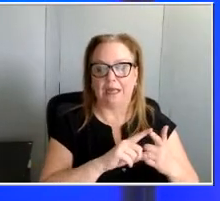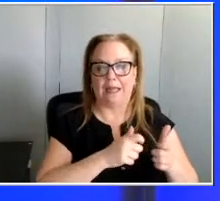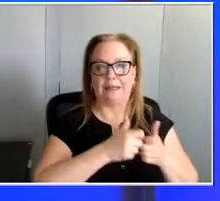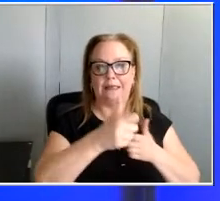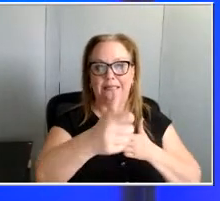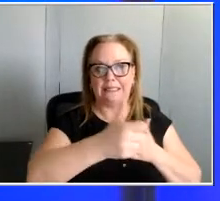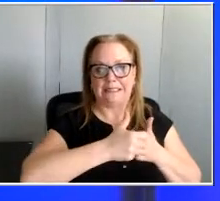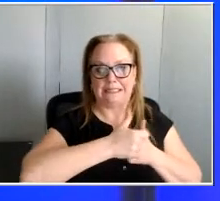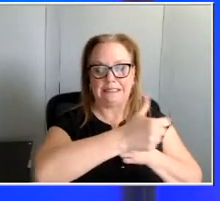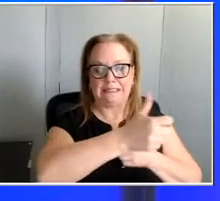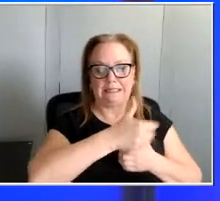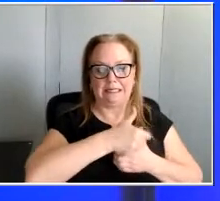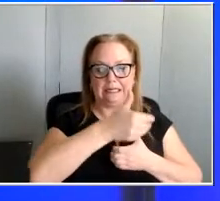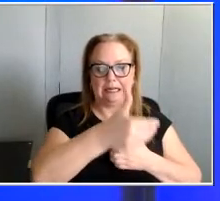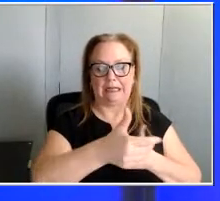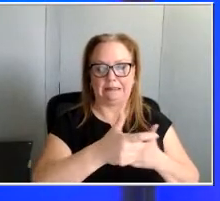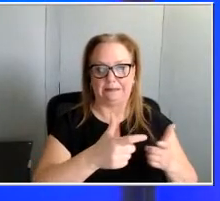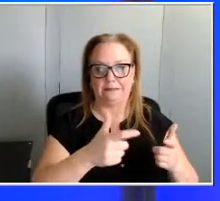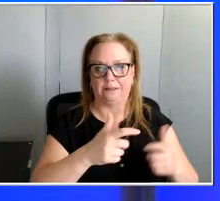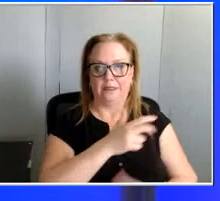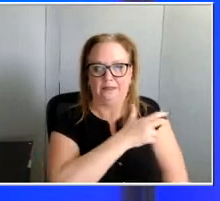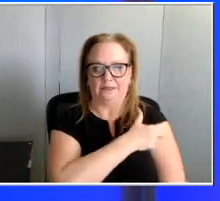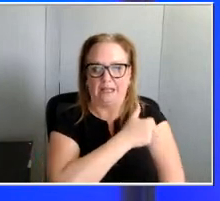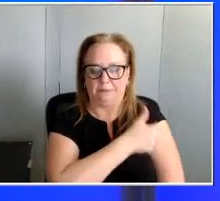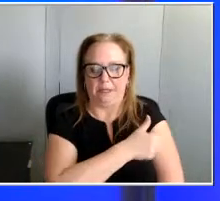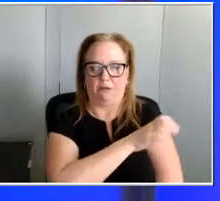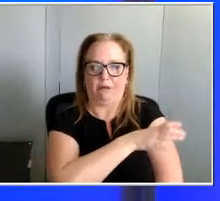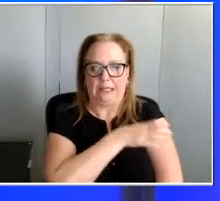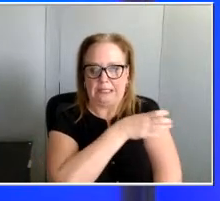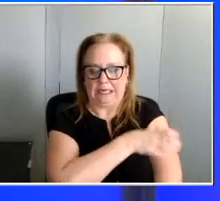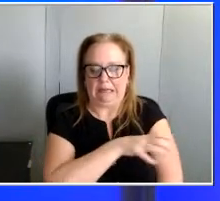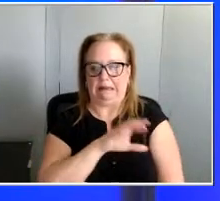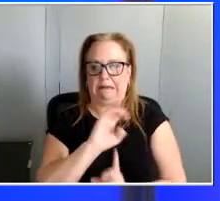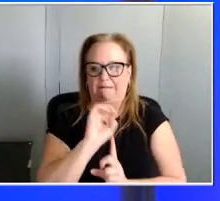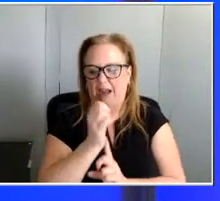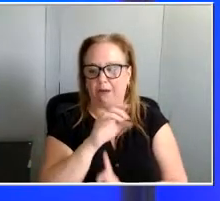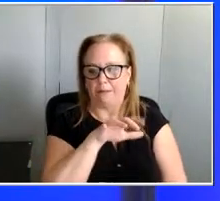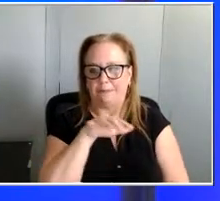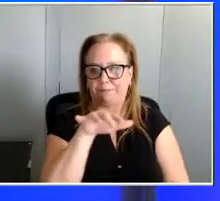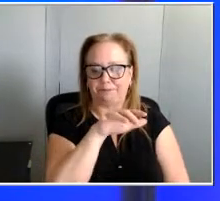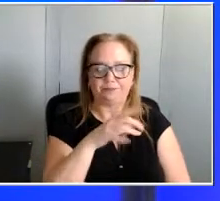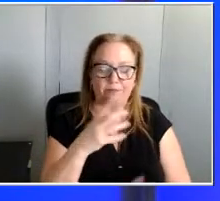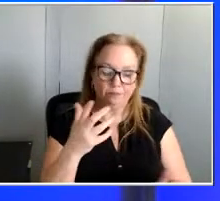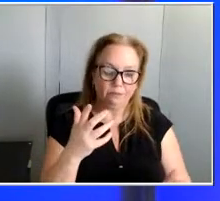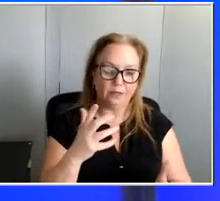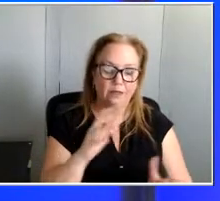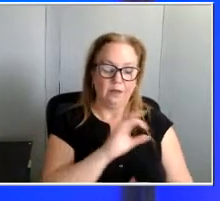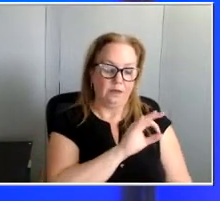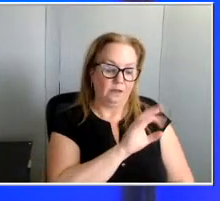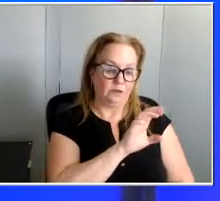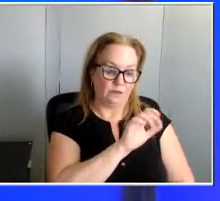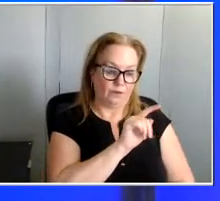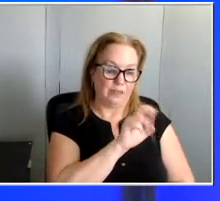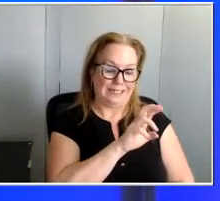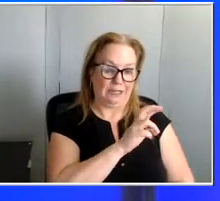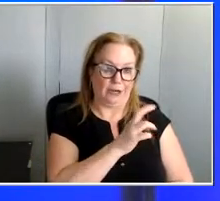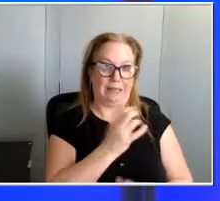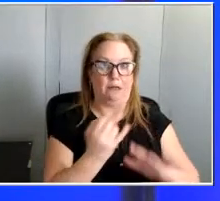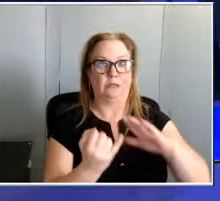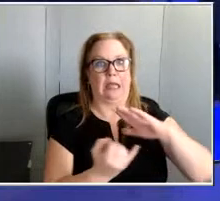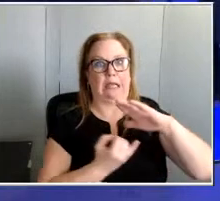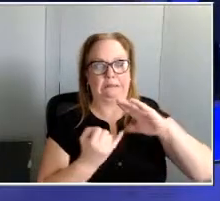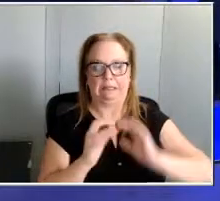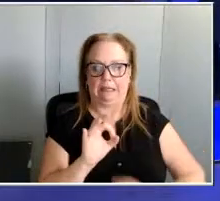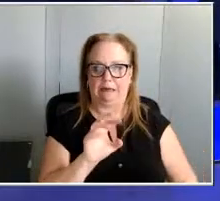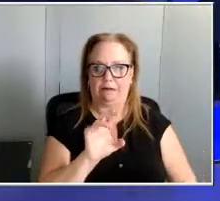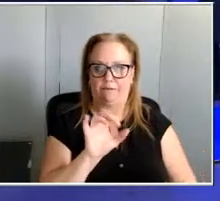next metropolitan support environment, because there's frontier and then there's isolated frontier. Absolutely.